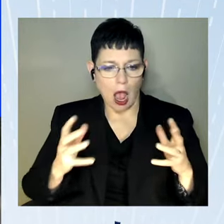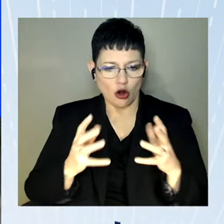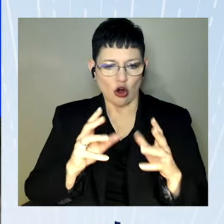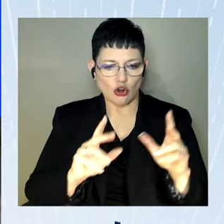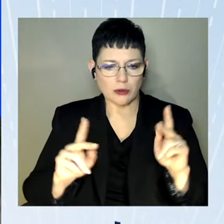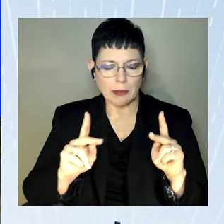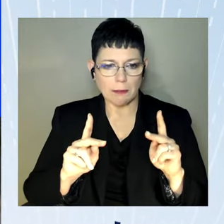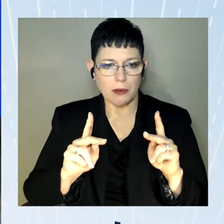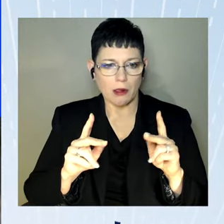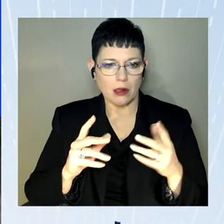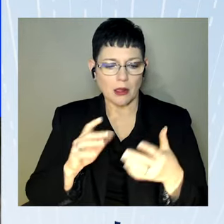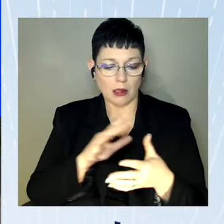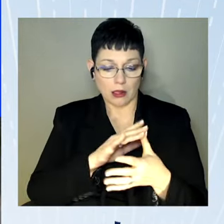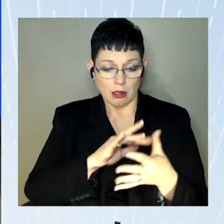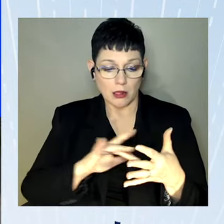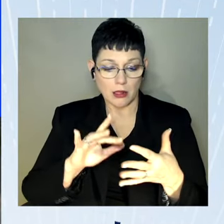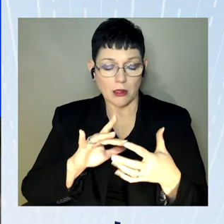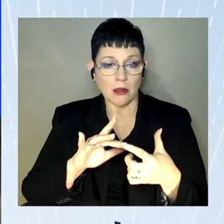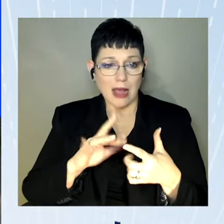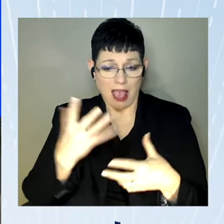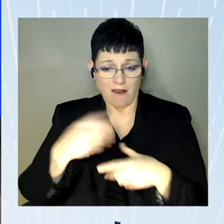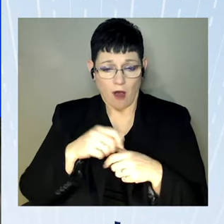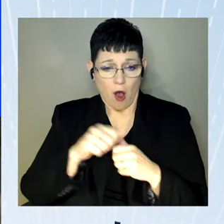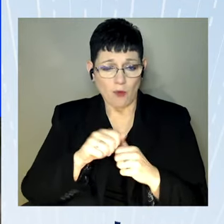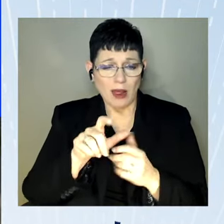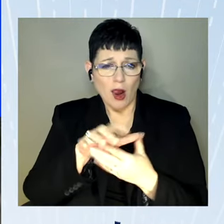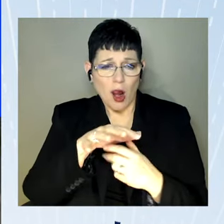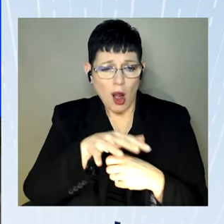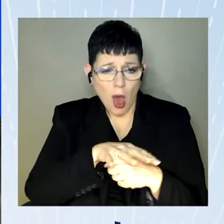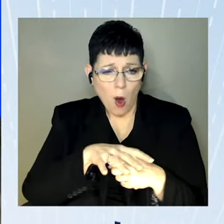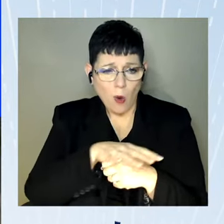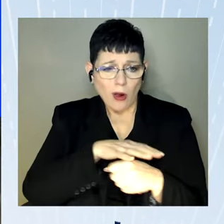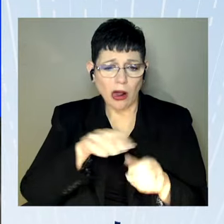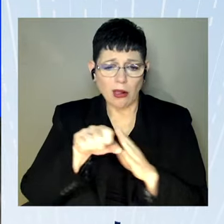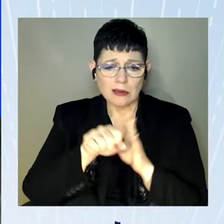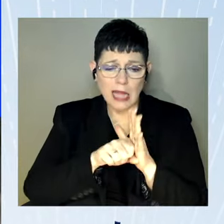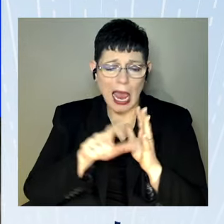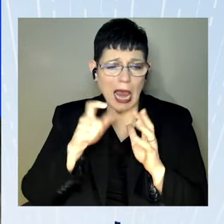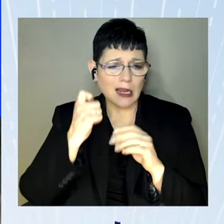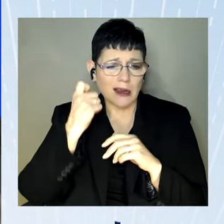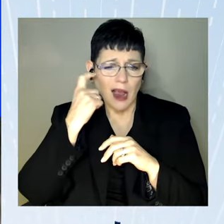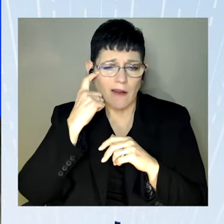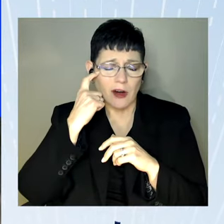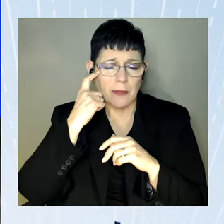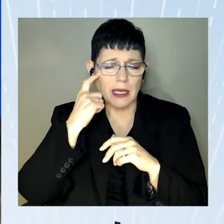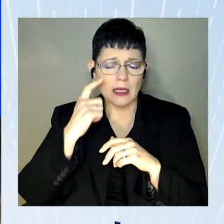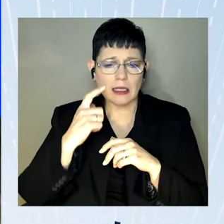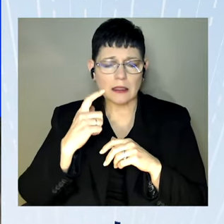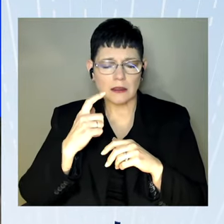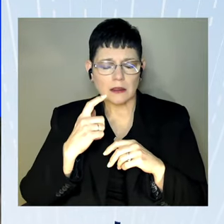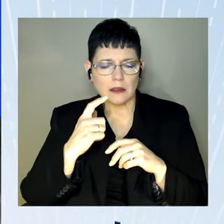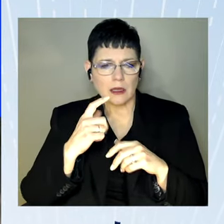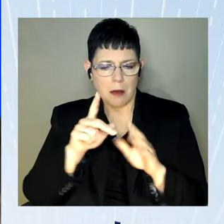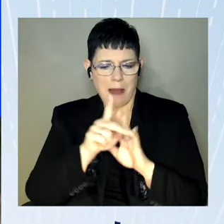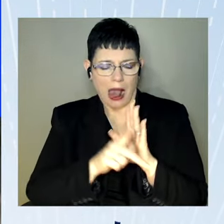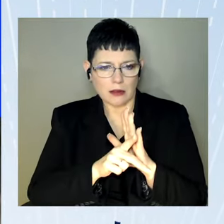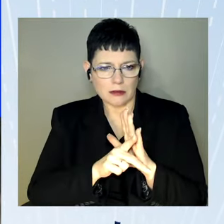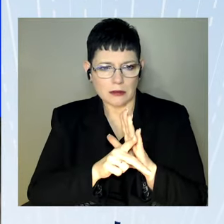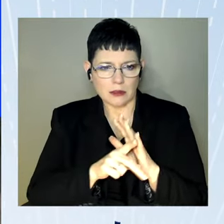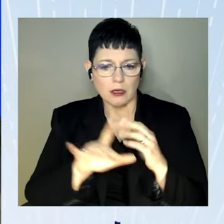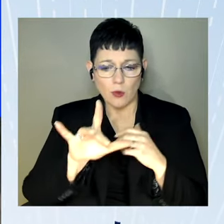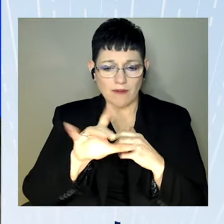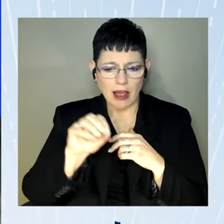in public policy, local, regional, federal. Put faces behind those numbers. 25%, what does that look